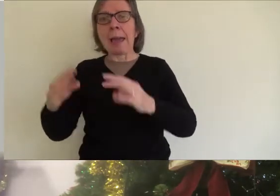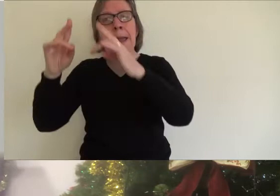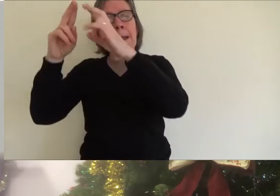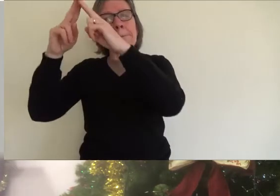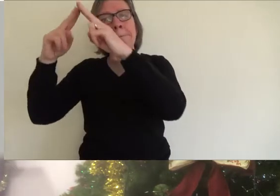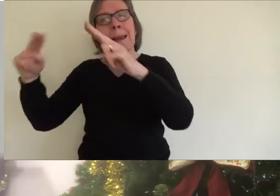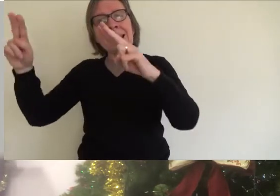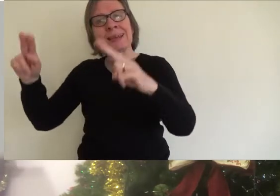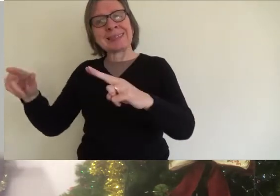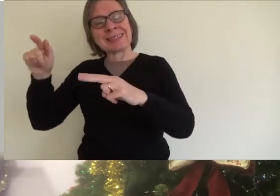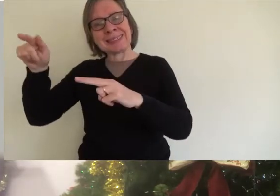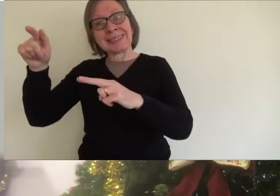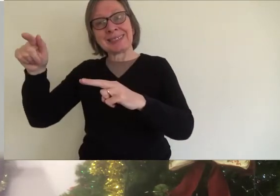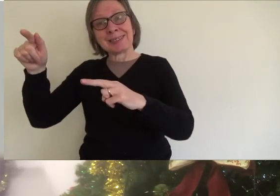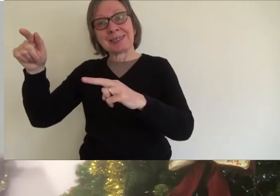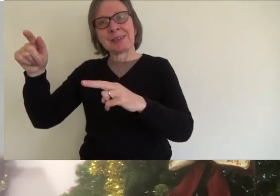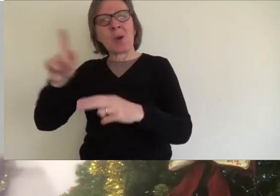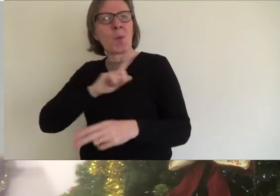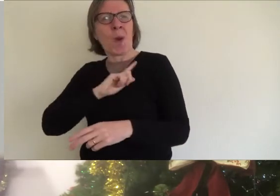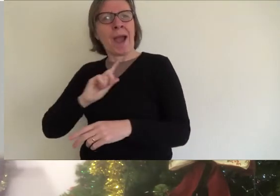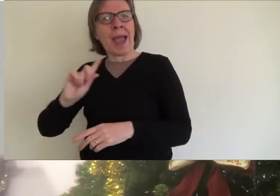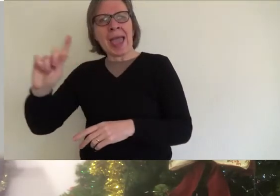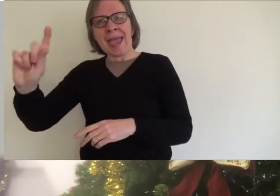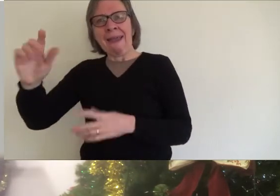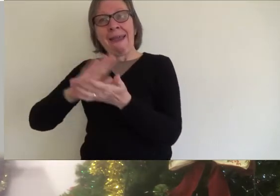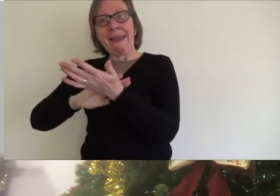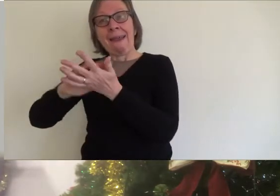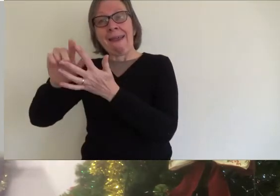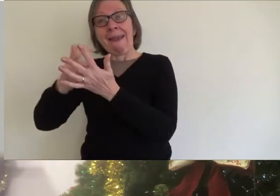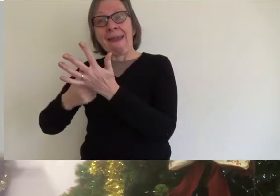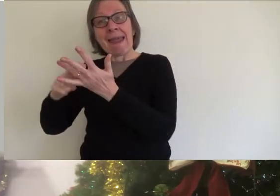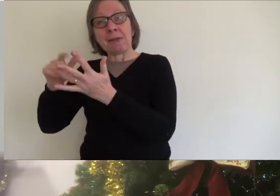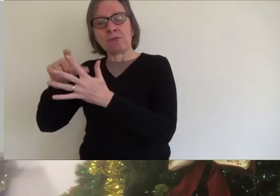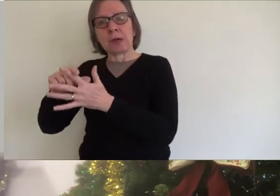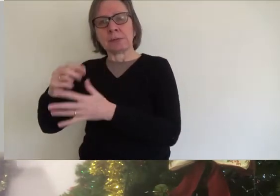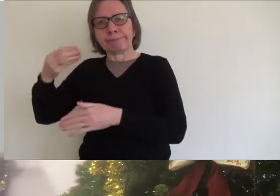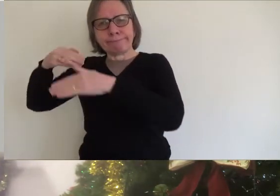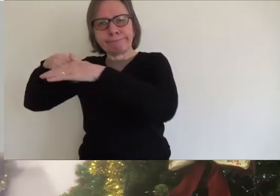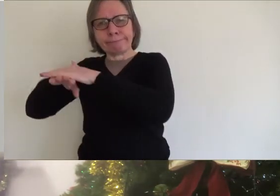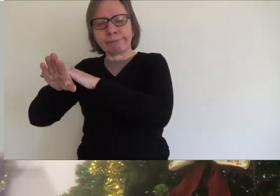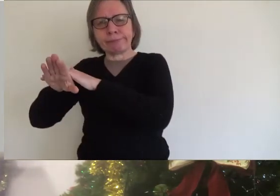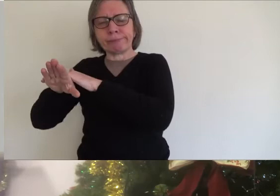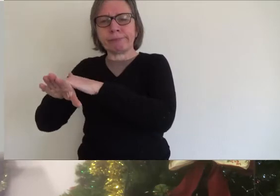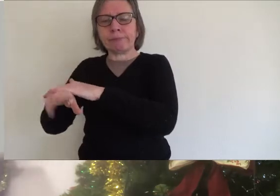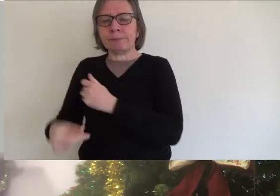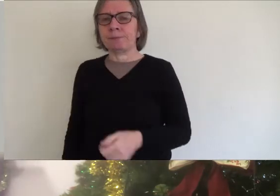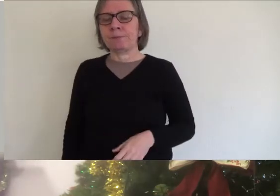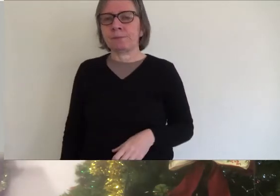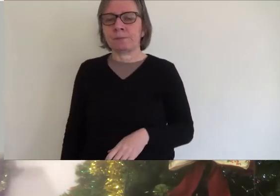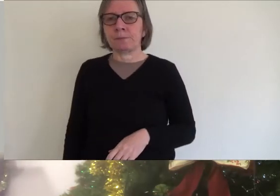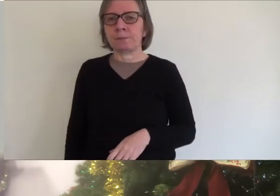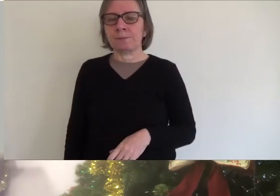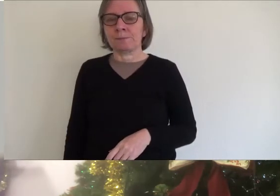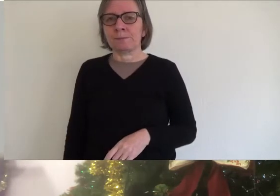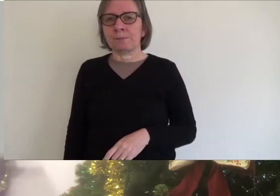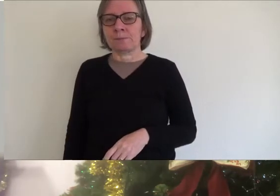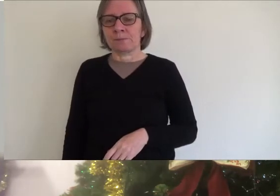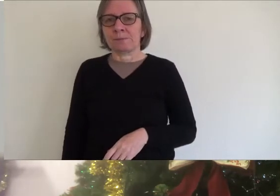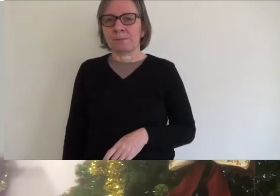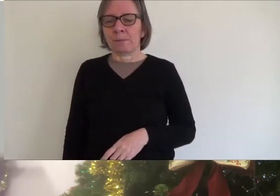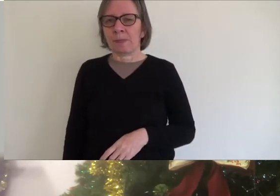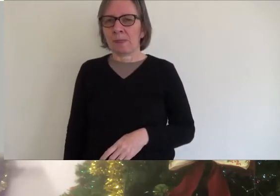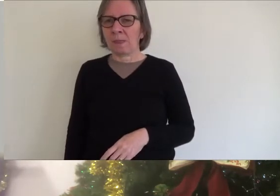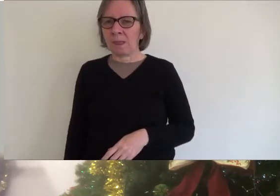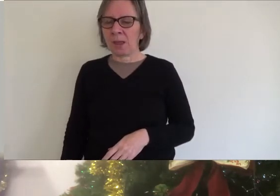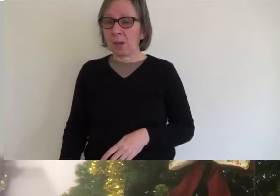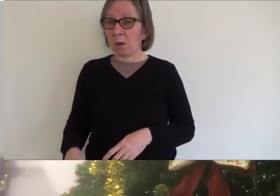Jerusalem, they went to see King Herod. I don't know if you've ever kind of played hide and seek or hidden an object